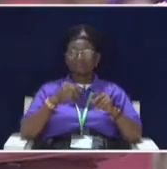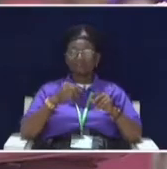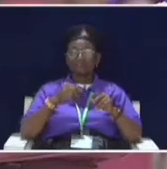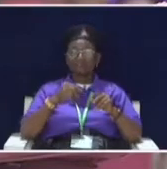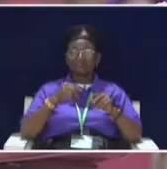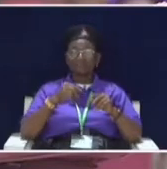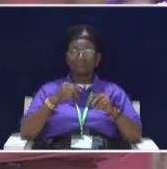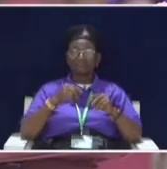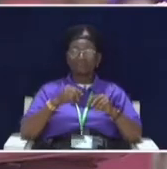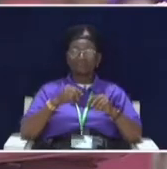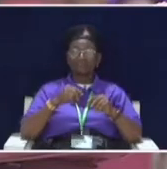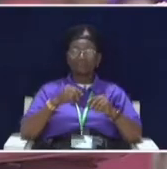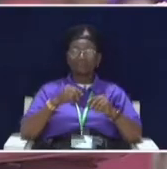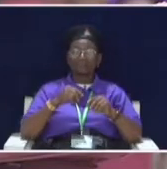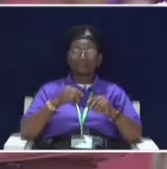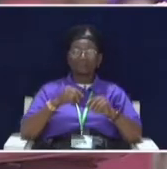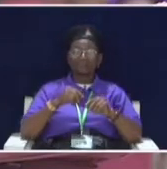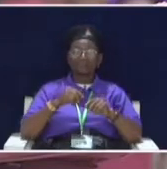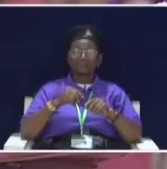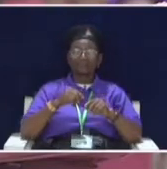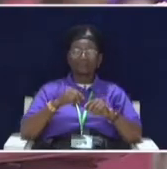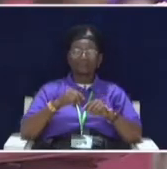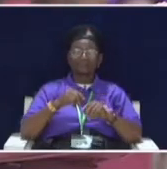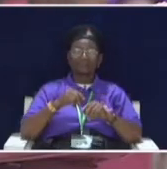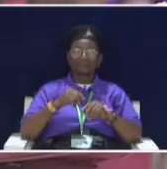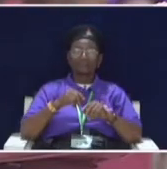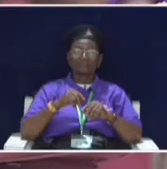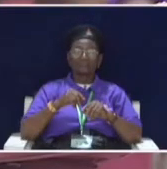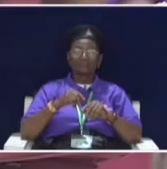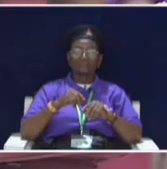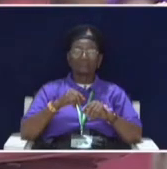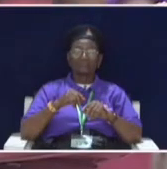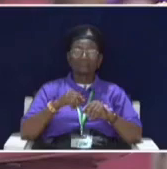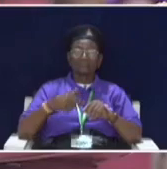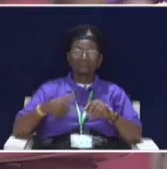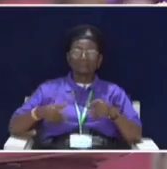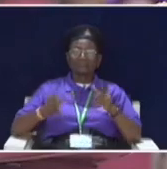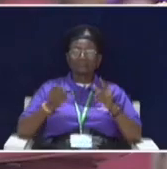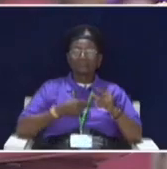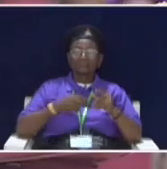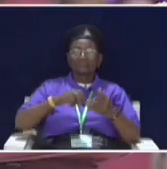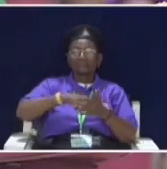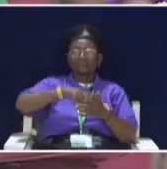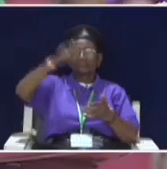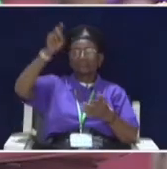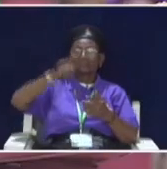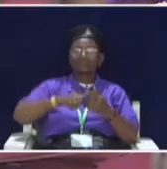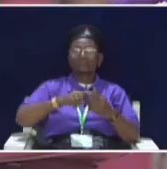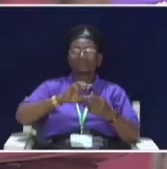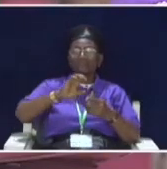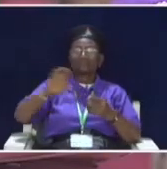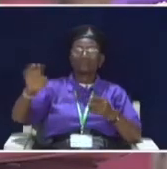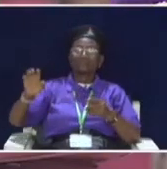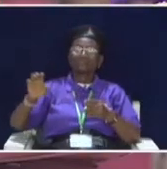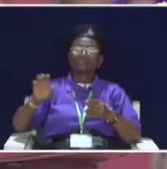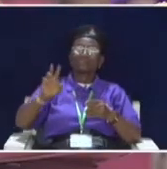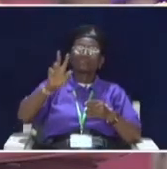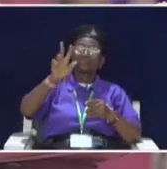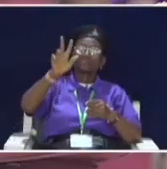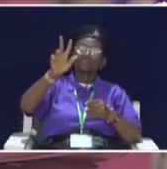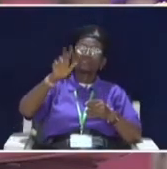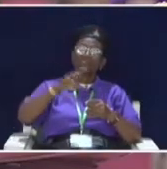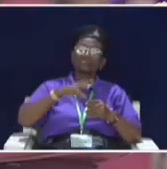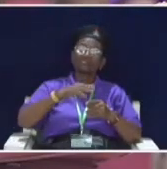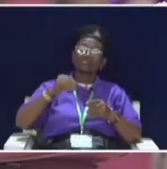Ni Oshu Keta. Let's jump to verse 3. Aja lo si ese keta. And Moses went up